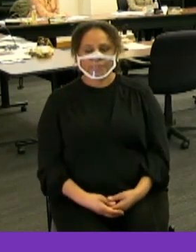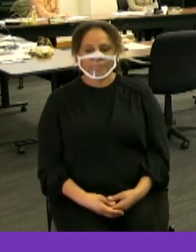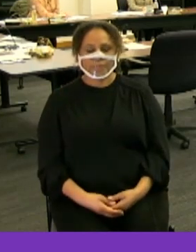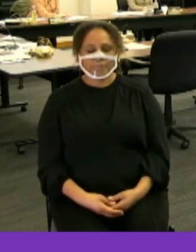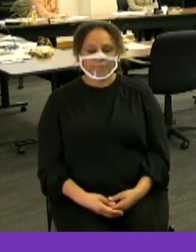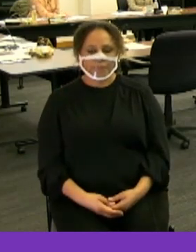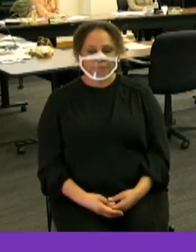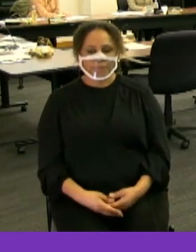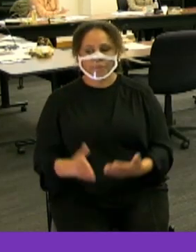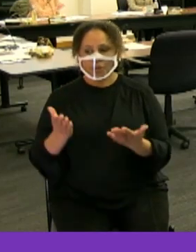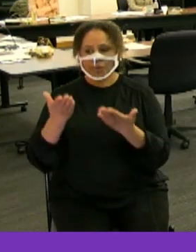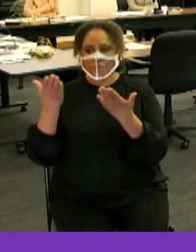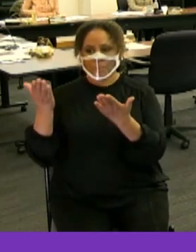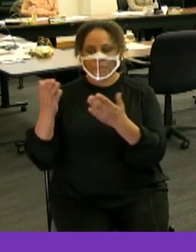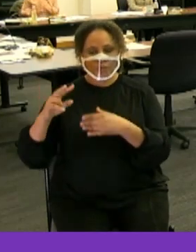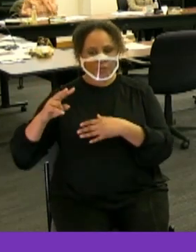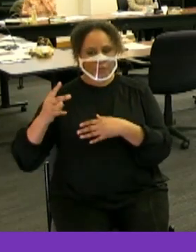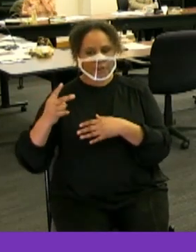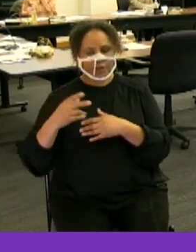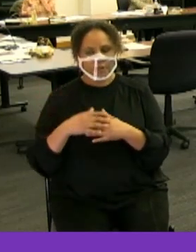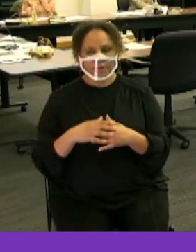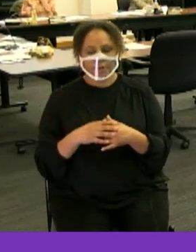Moved. Second.